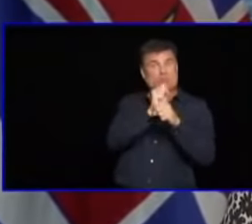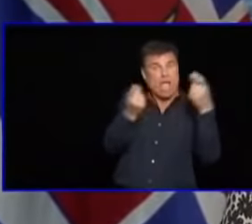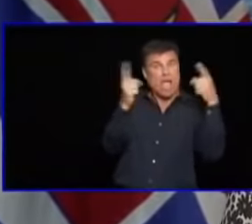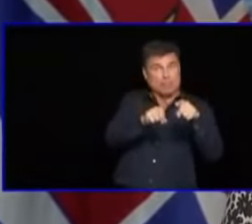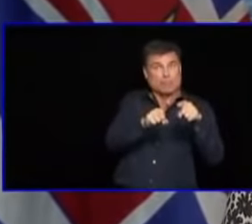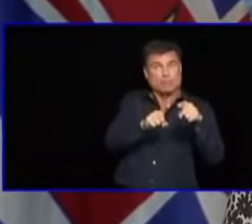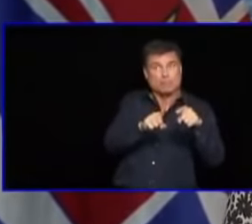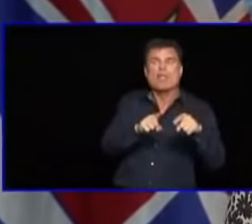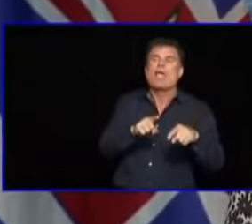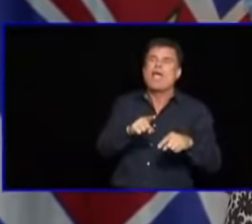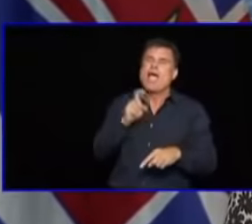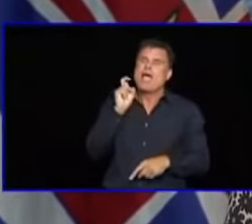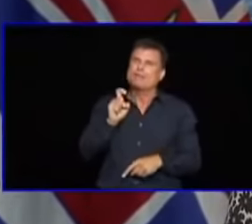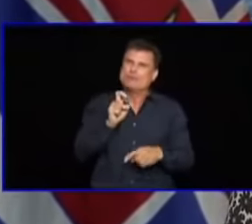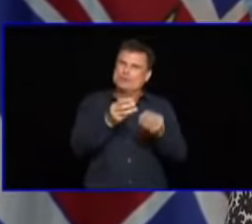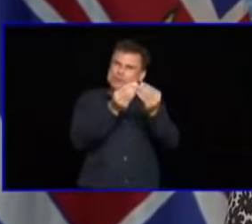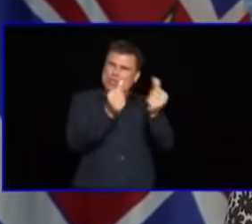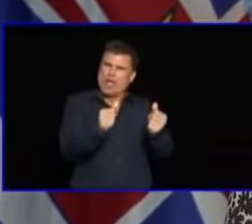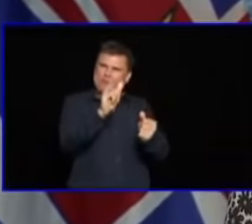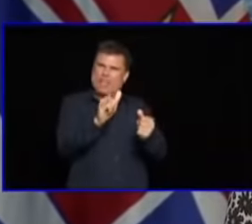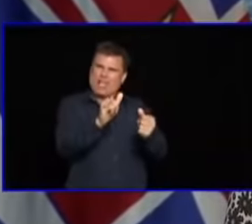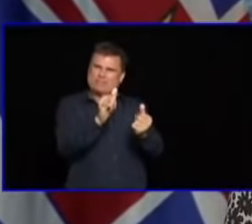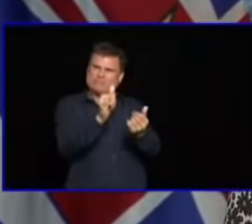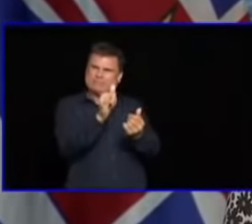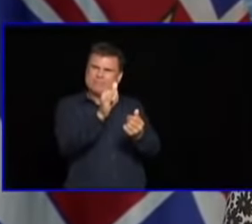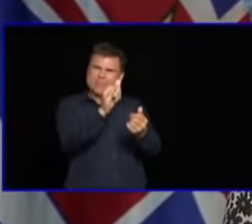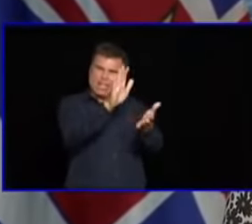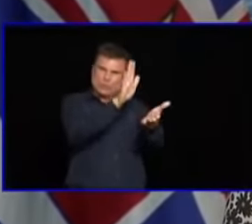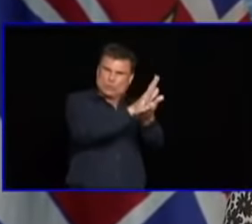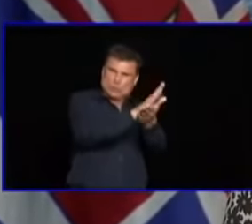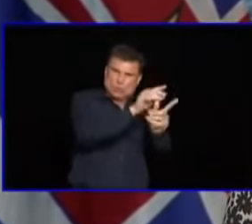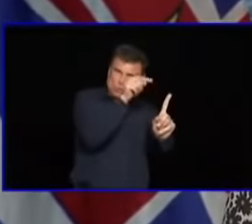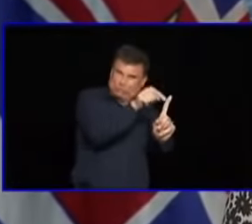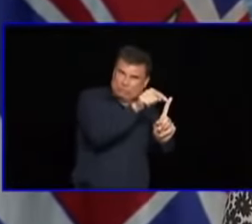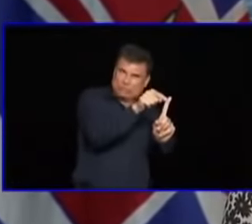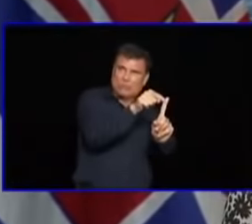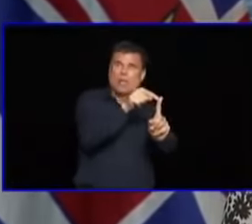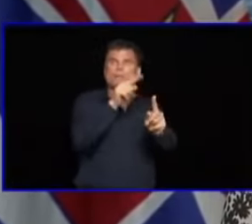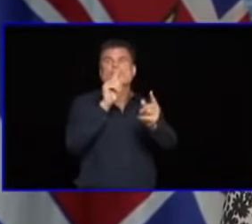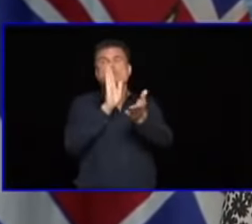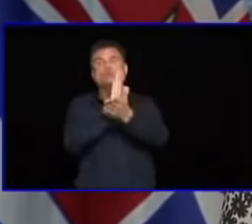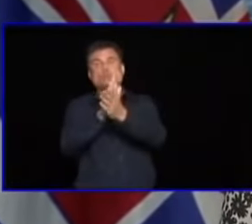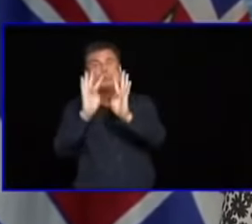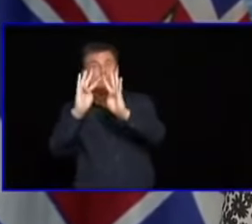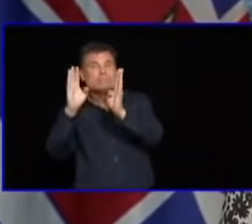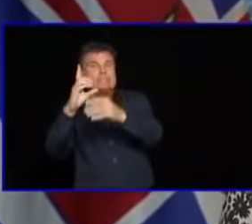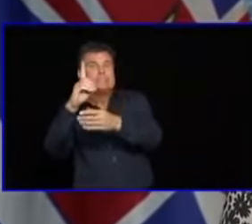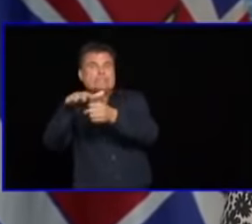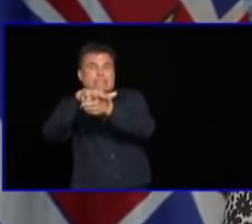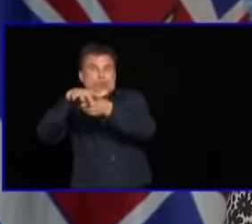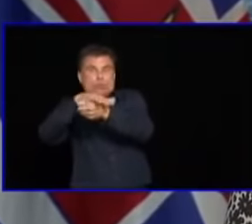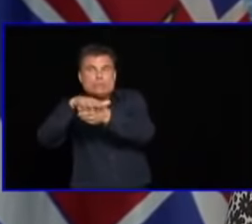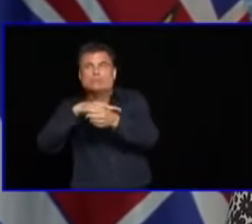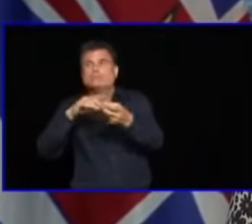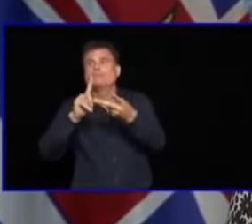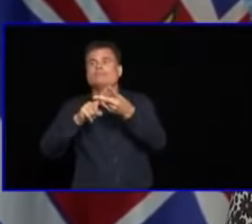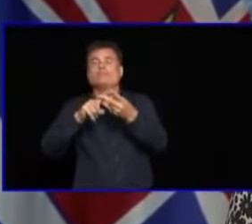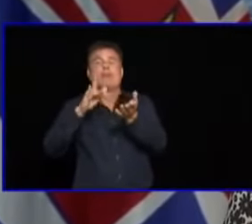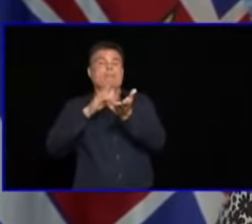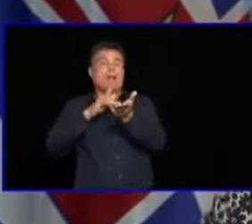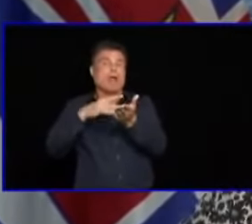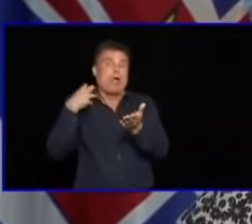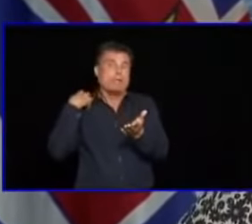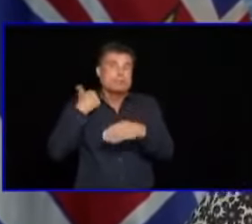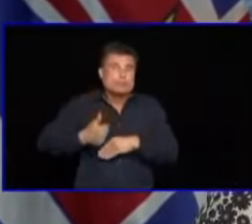with the school district. Follow-up, Marcella? Yes, during the slideshow we saw, and we heard Minister Dix